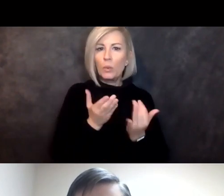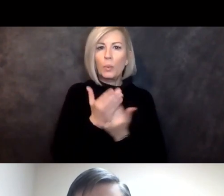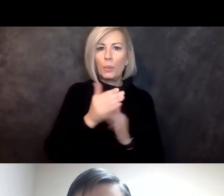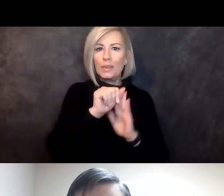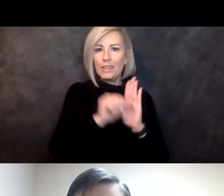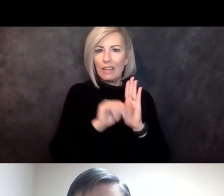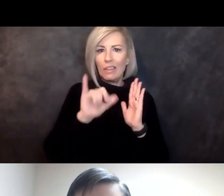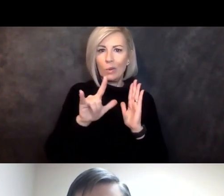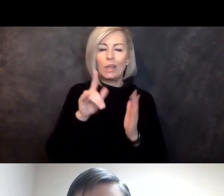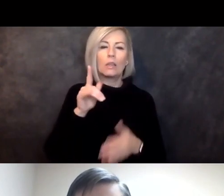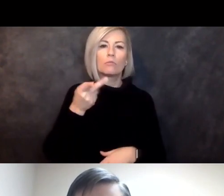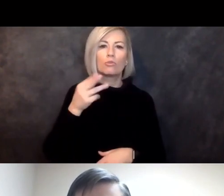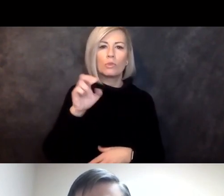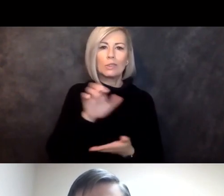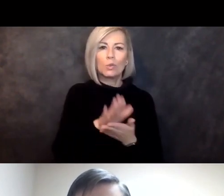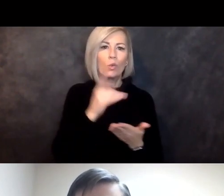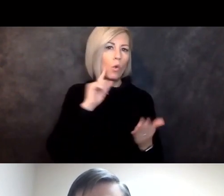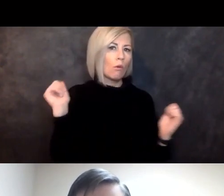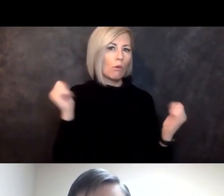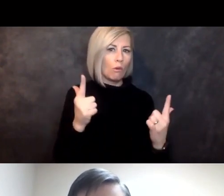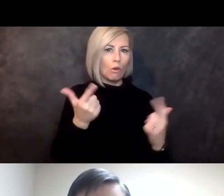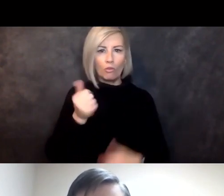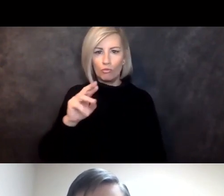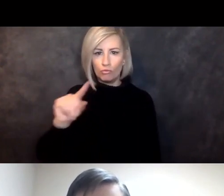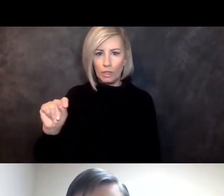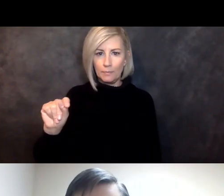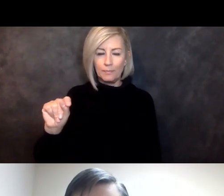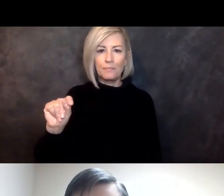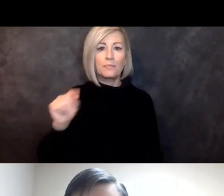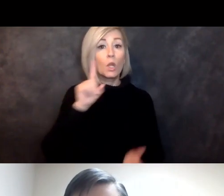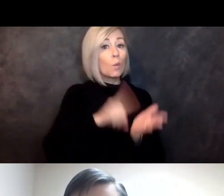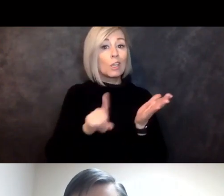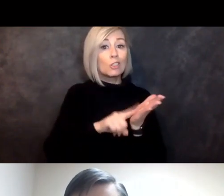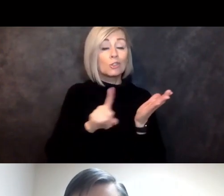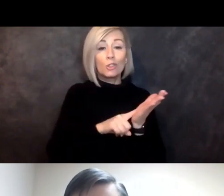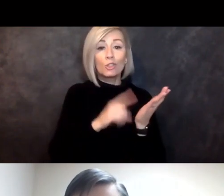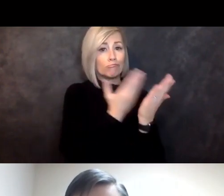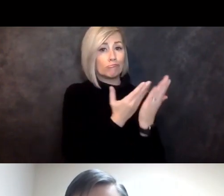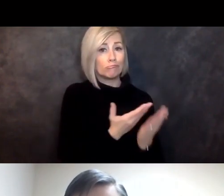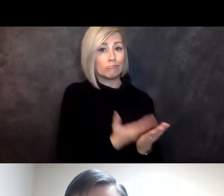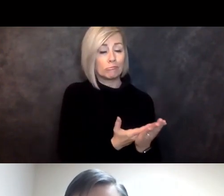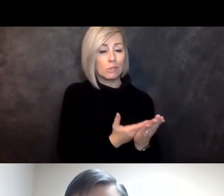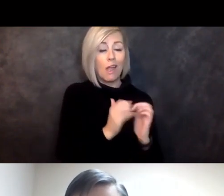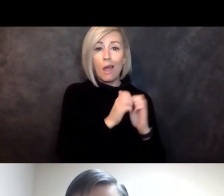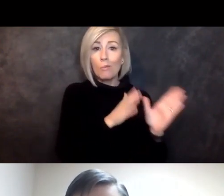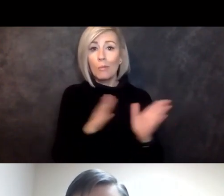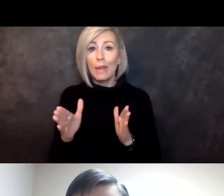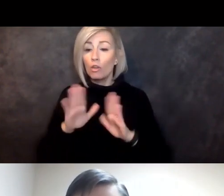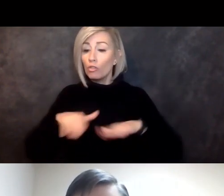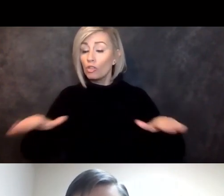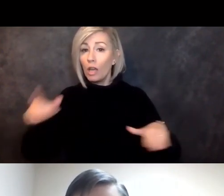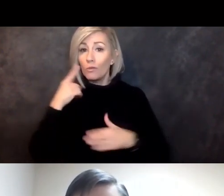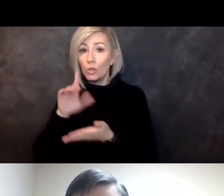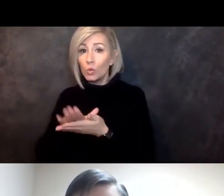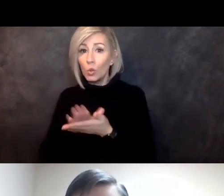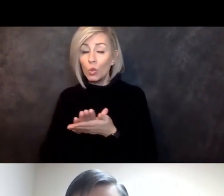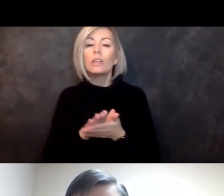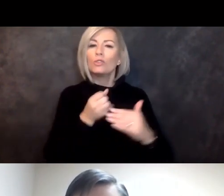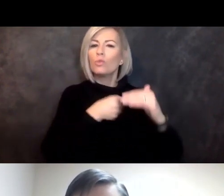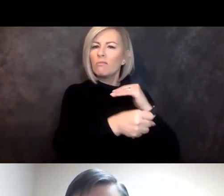Preschool for All grant. Research shows that the best thing that you can do to prepare your child for school is to enroll them in a high-quality